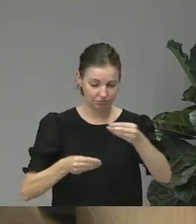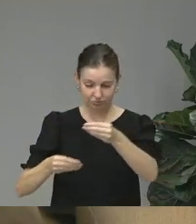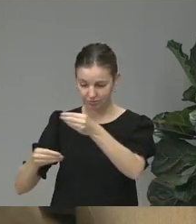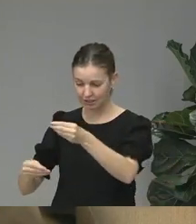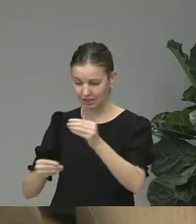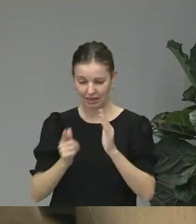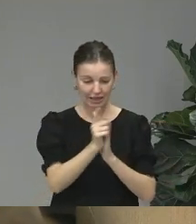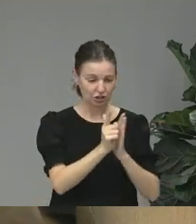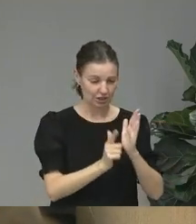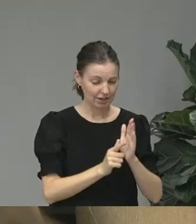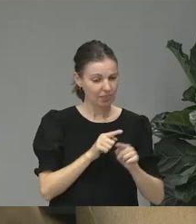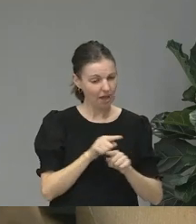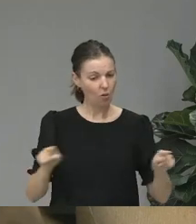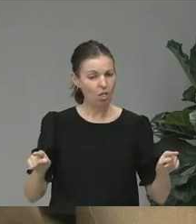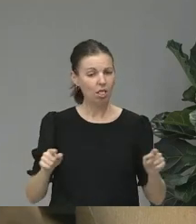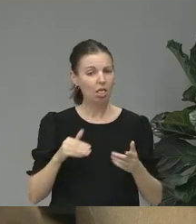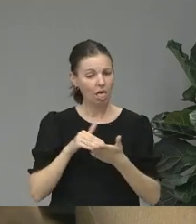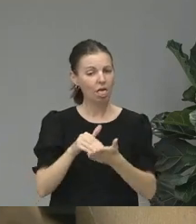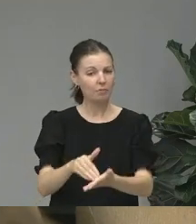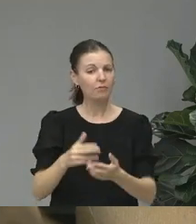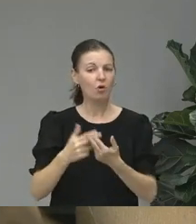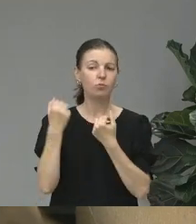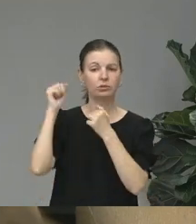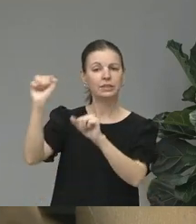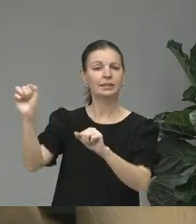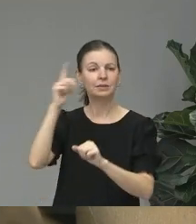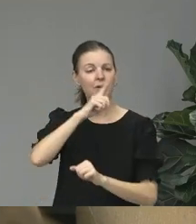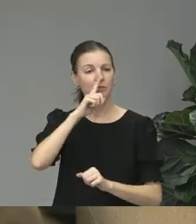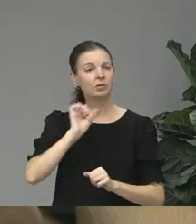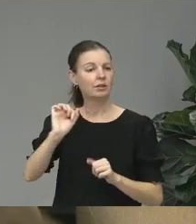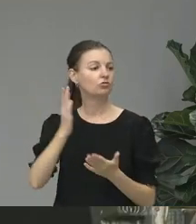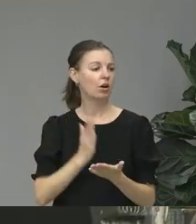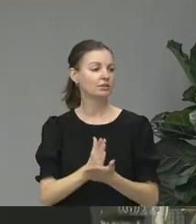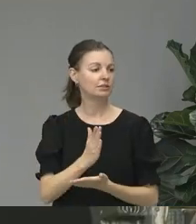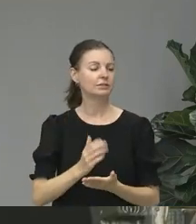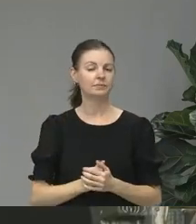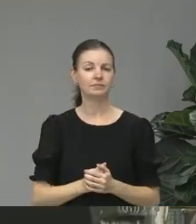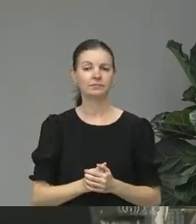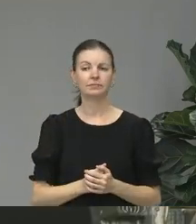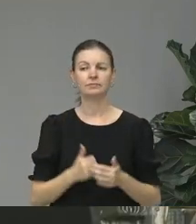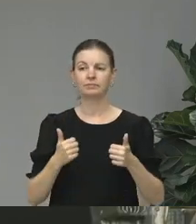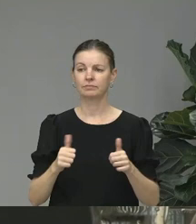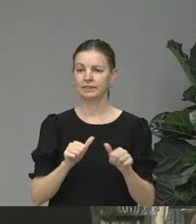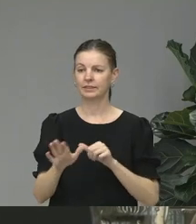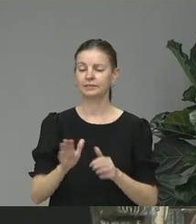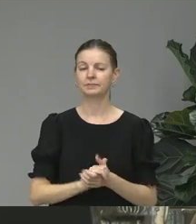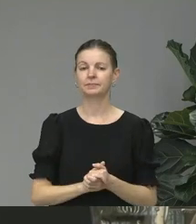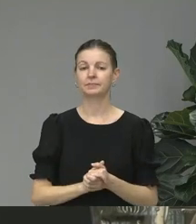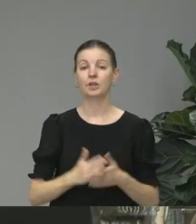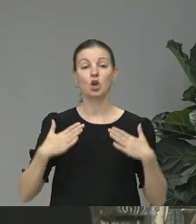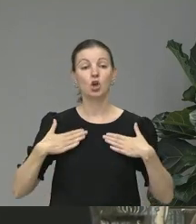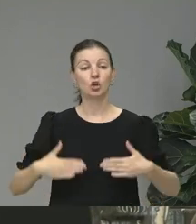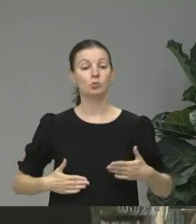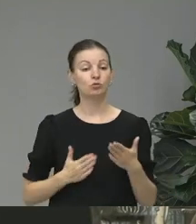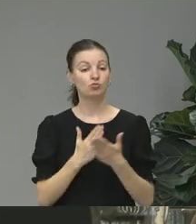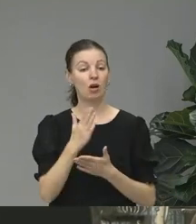go a long way to protecting people's rights. Yeah. Fantastic work. The Human Rights Law Centre